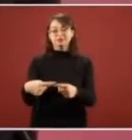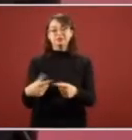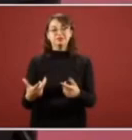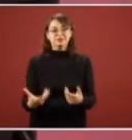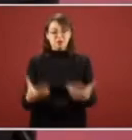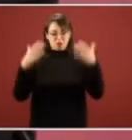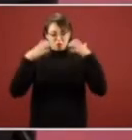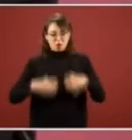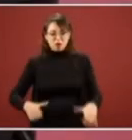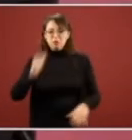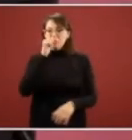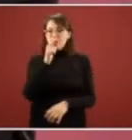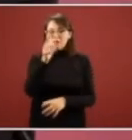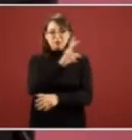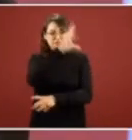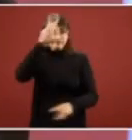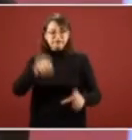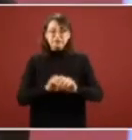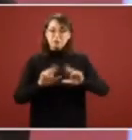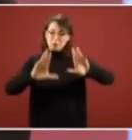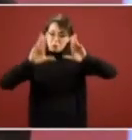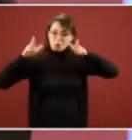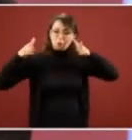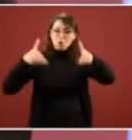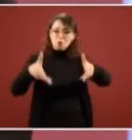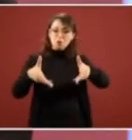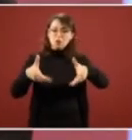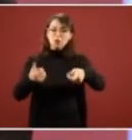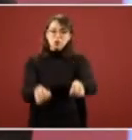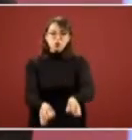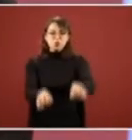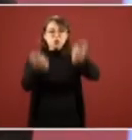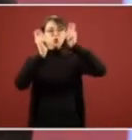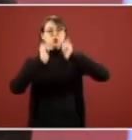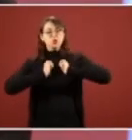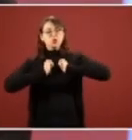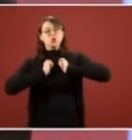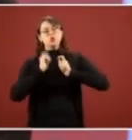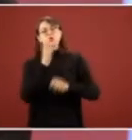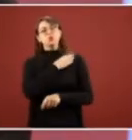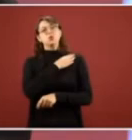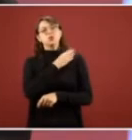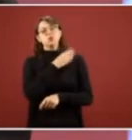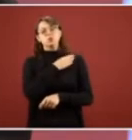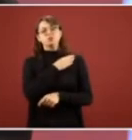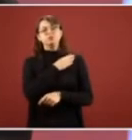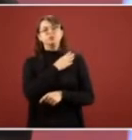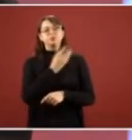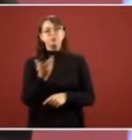alma. Give myself totally heart and soul causa. To this noble cause.